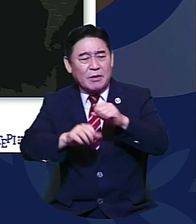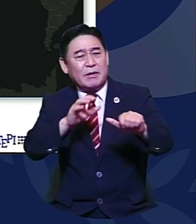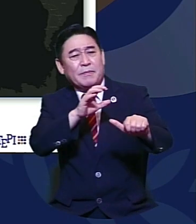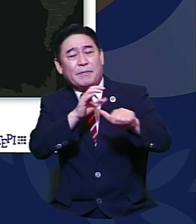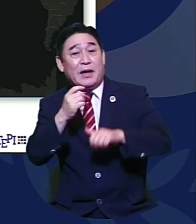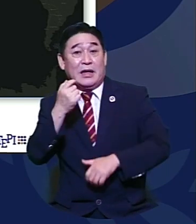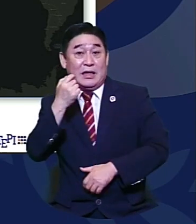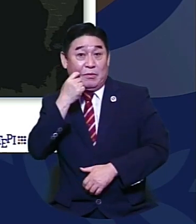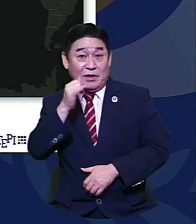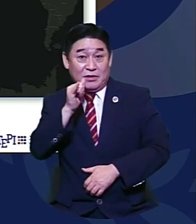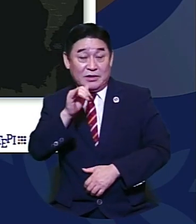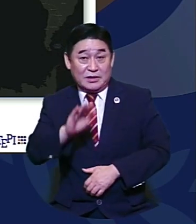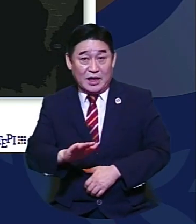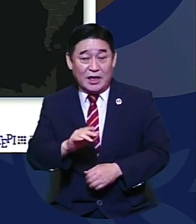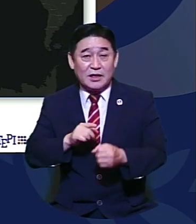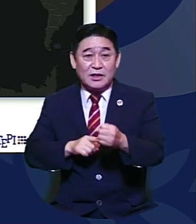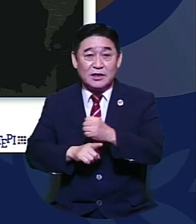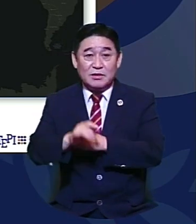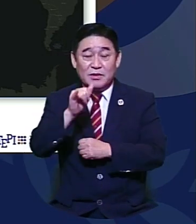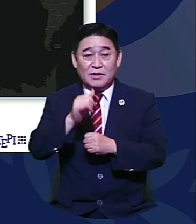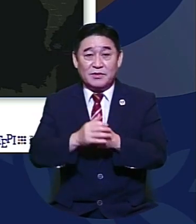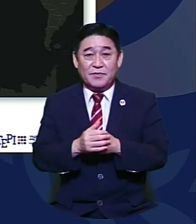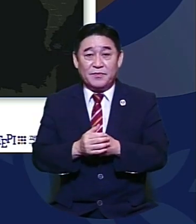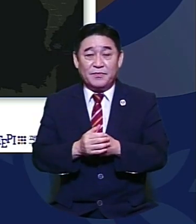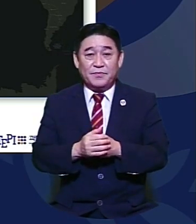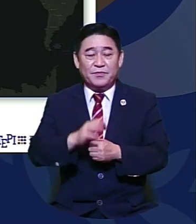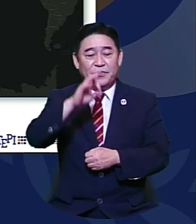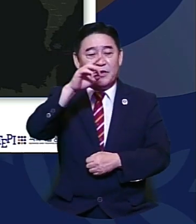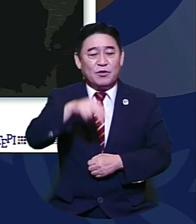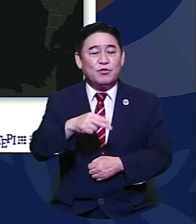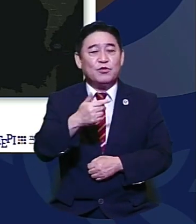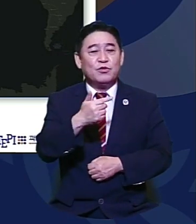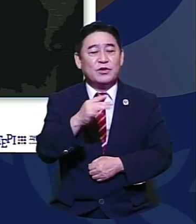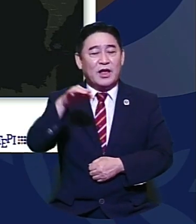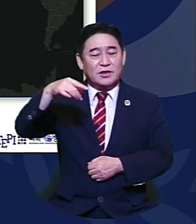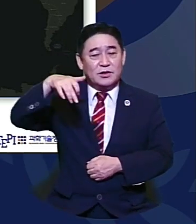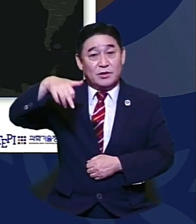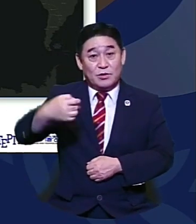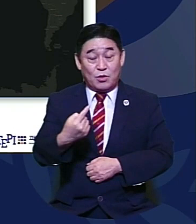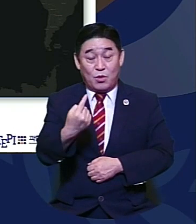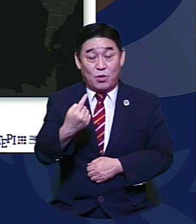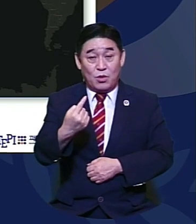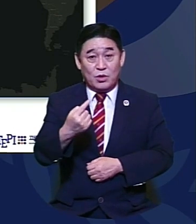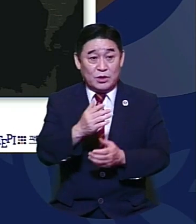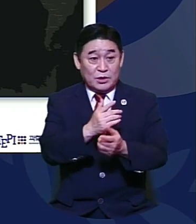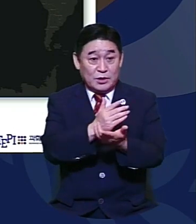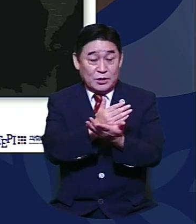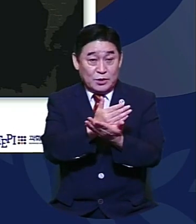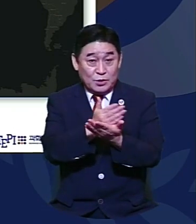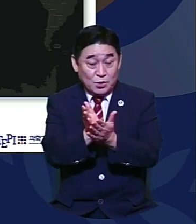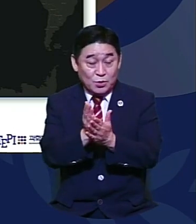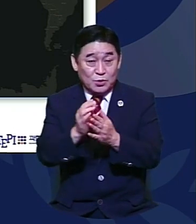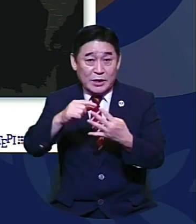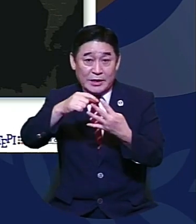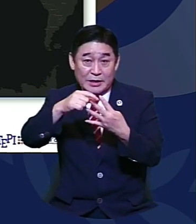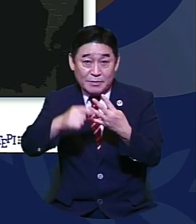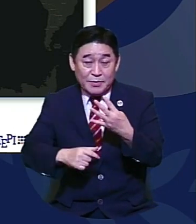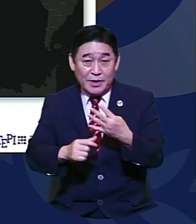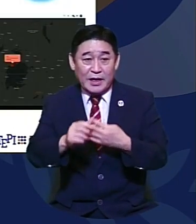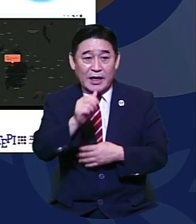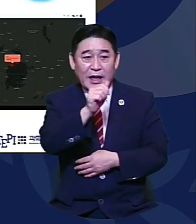infrastructure. The UNESCO create this kind of the program by using AI